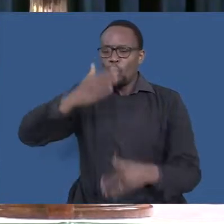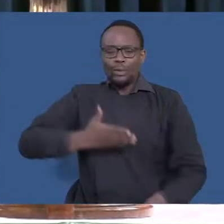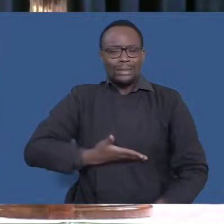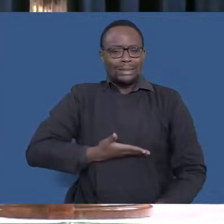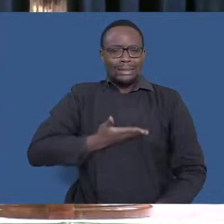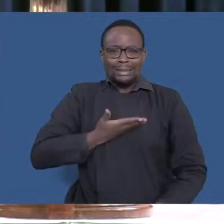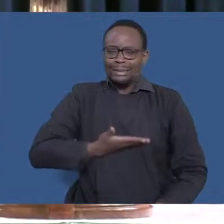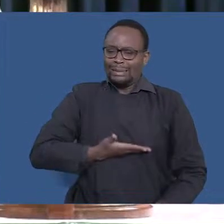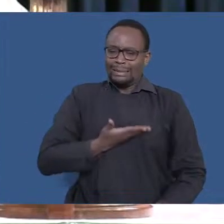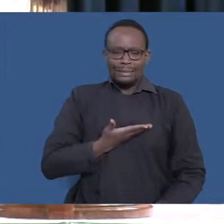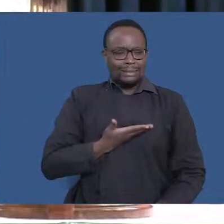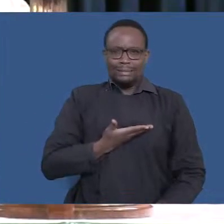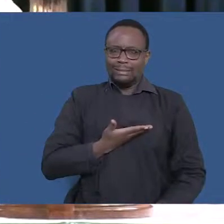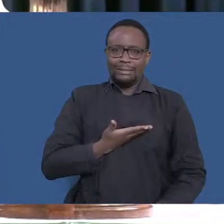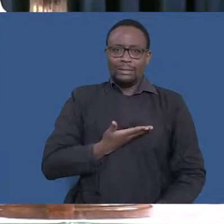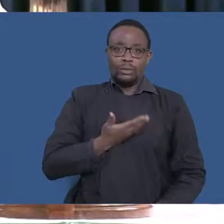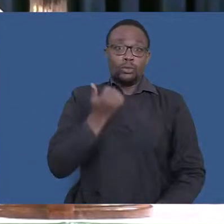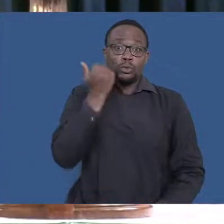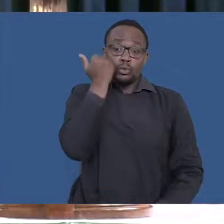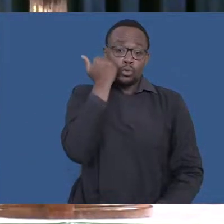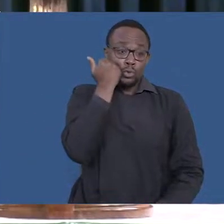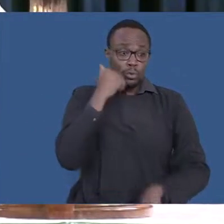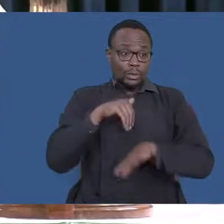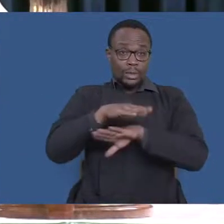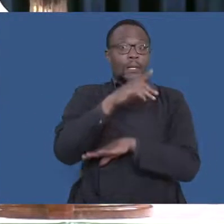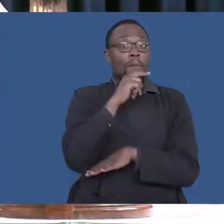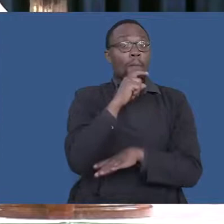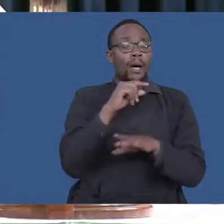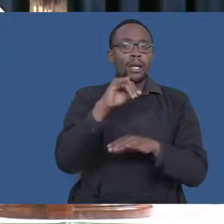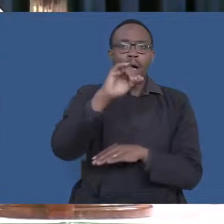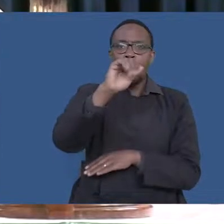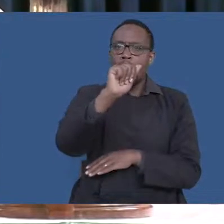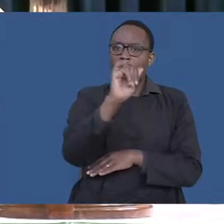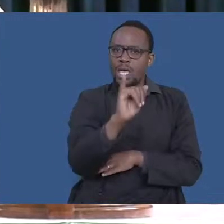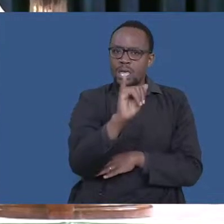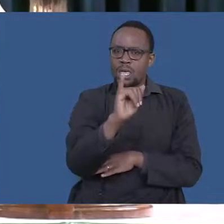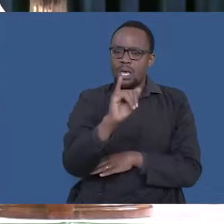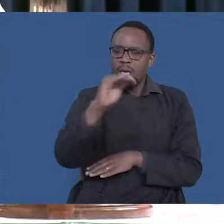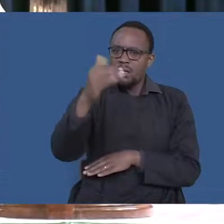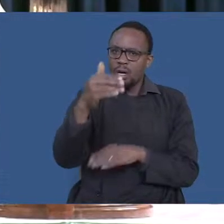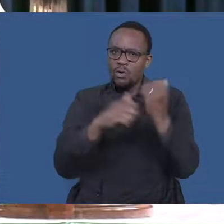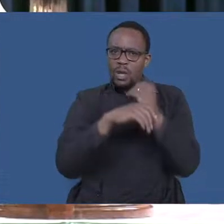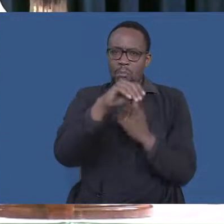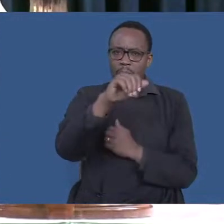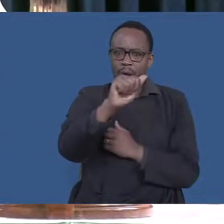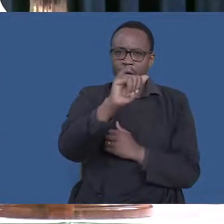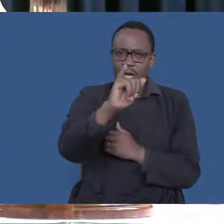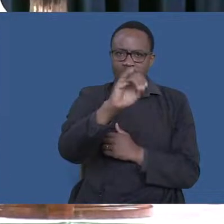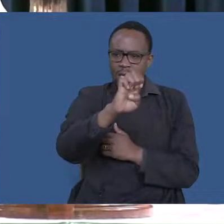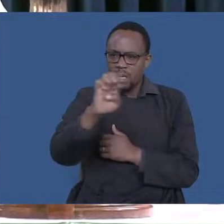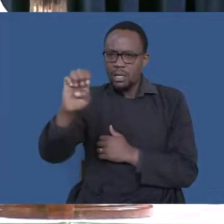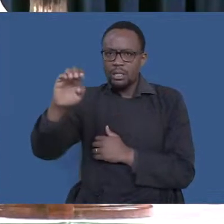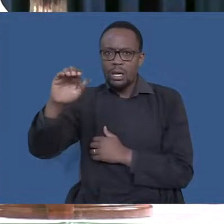Now Joshua sent men from Jericho to Ai, which is near Beth Aven to the east of